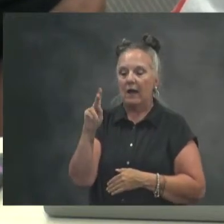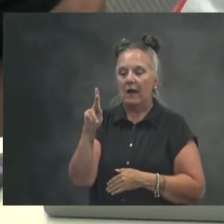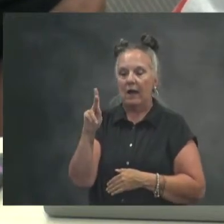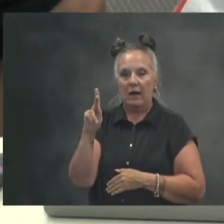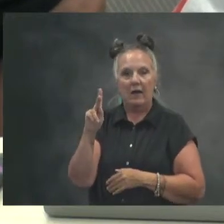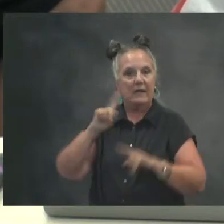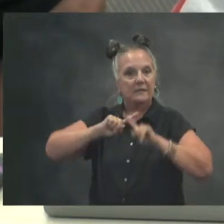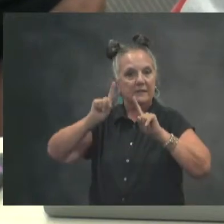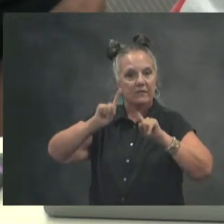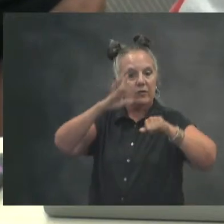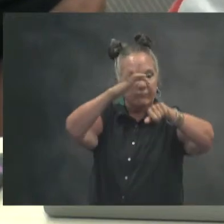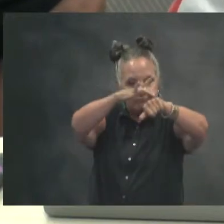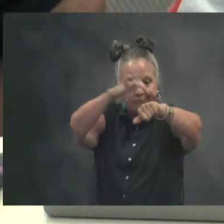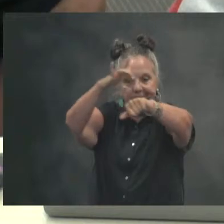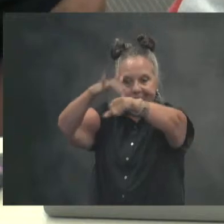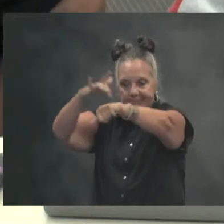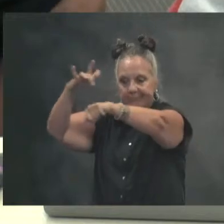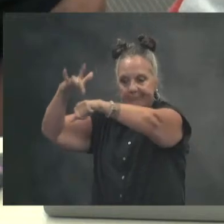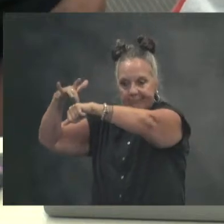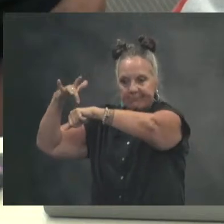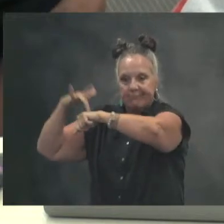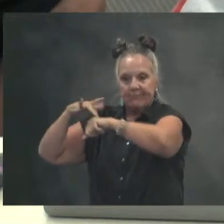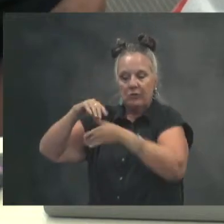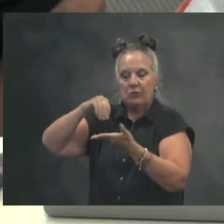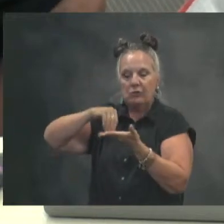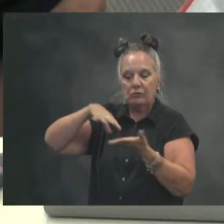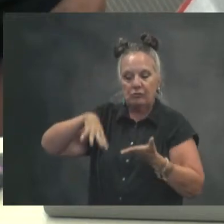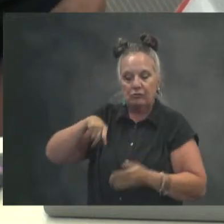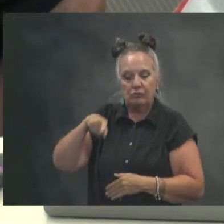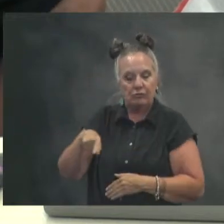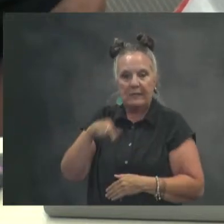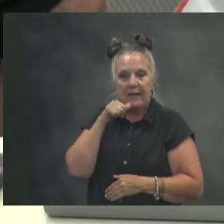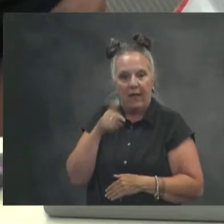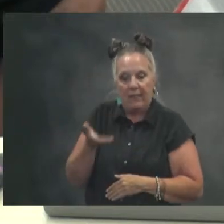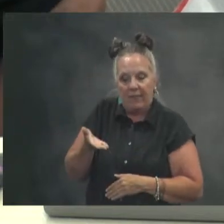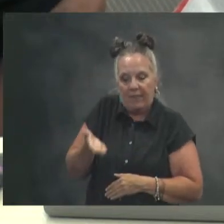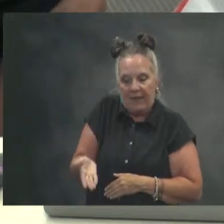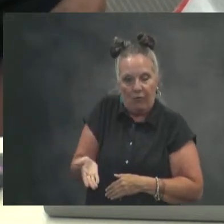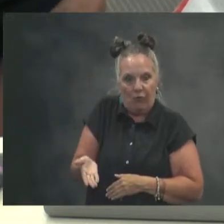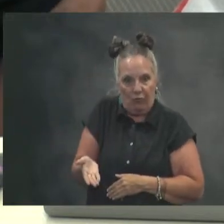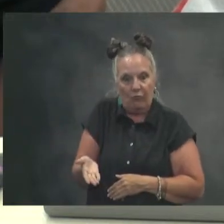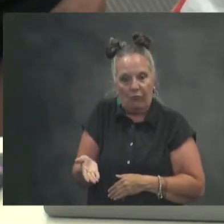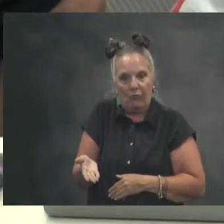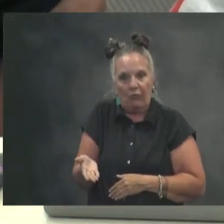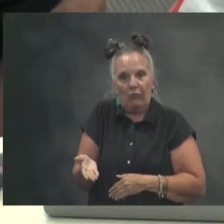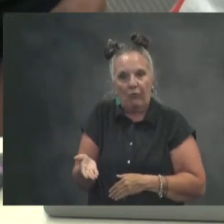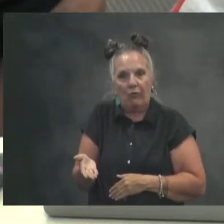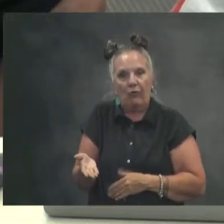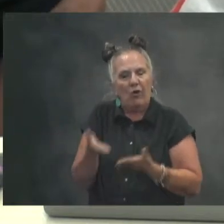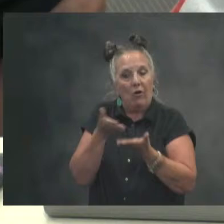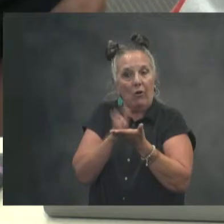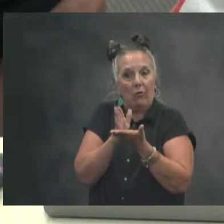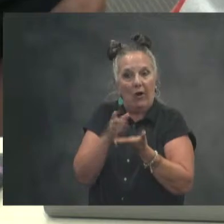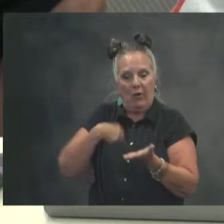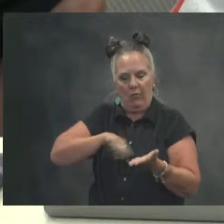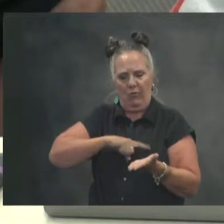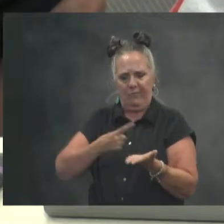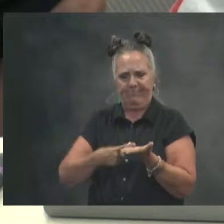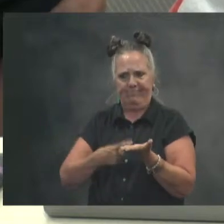these places where the student is not even present, not even there. All right, we're talking